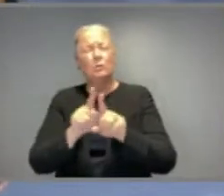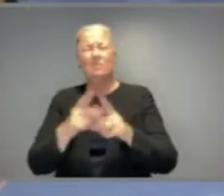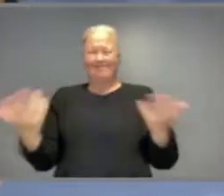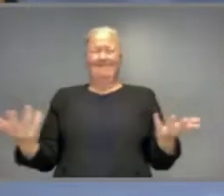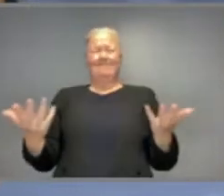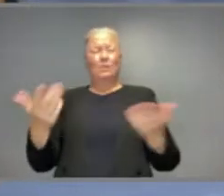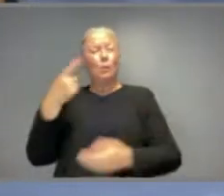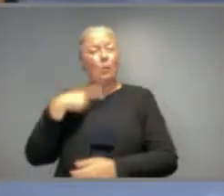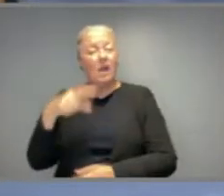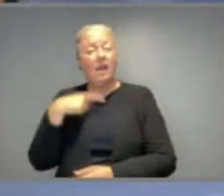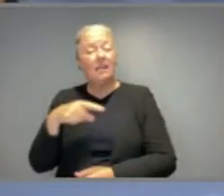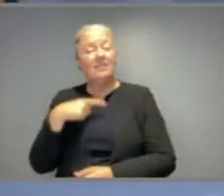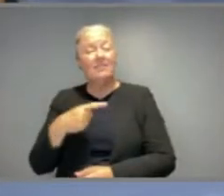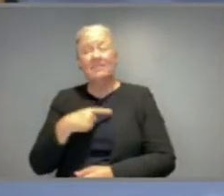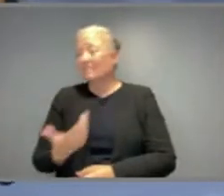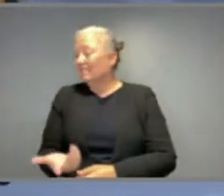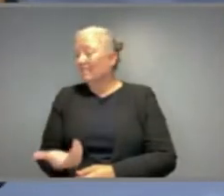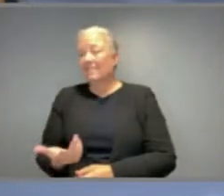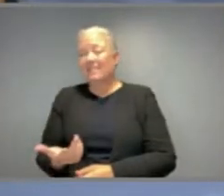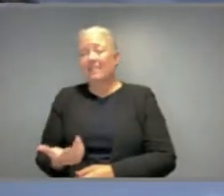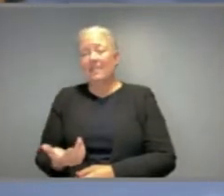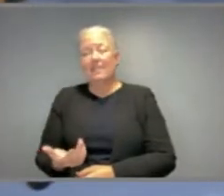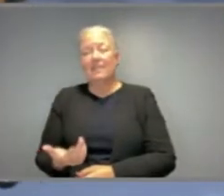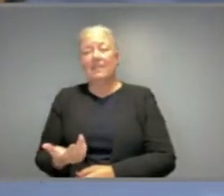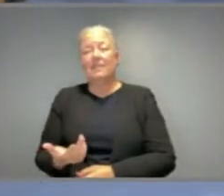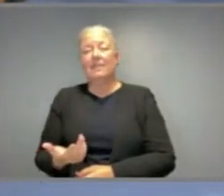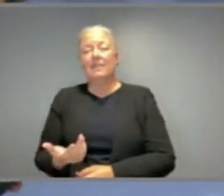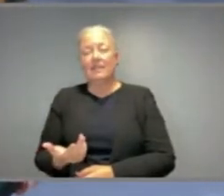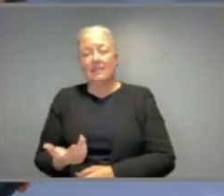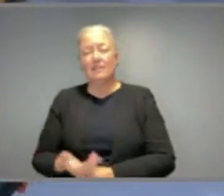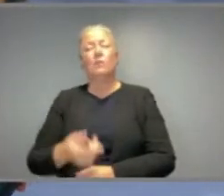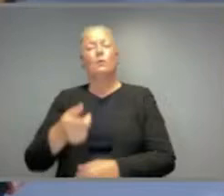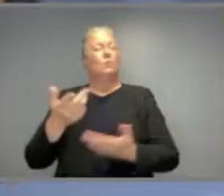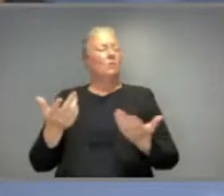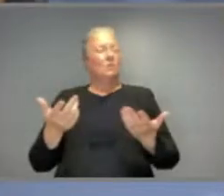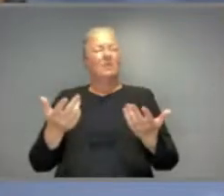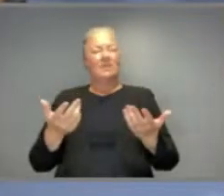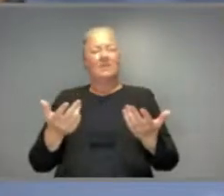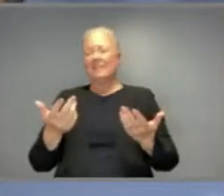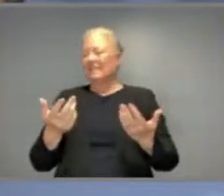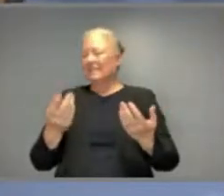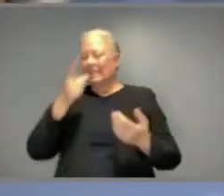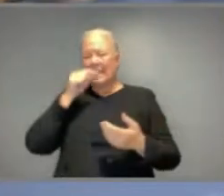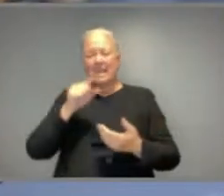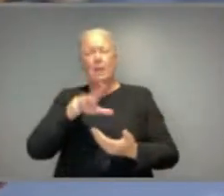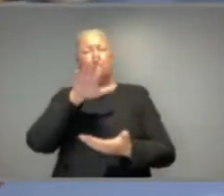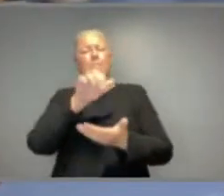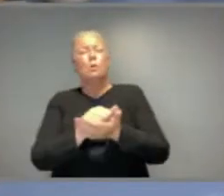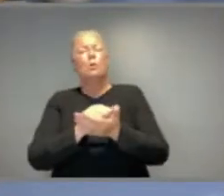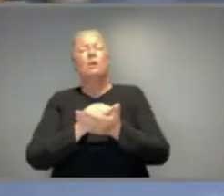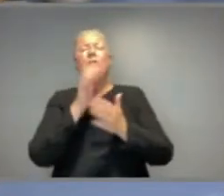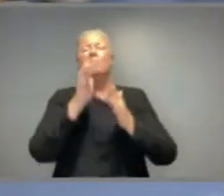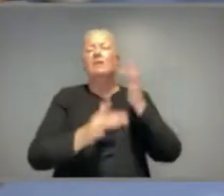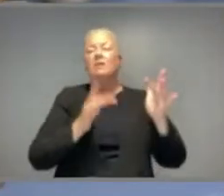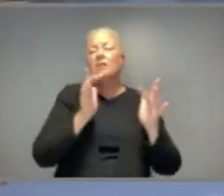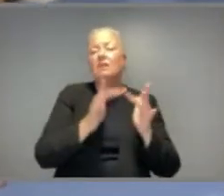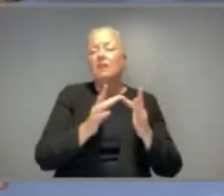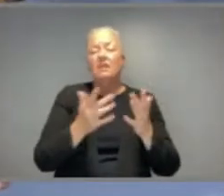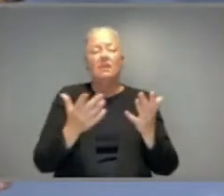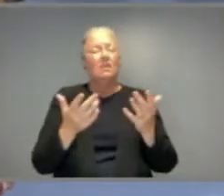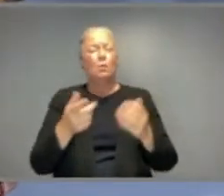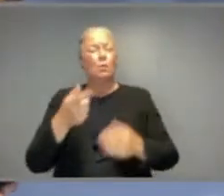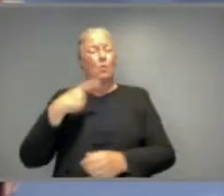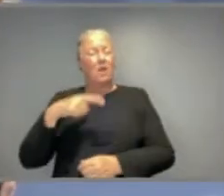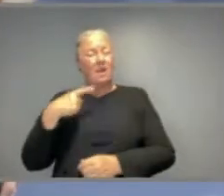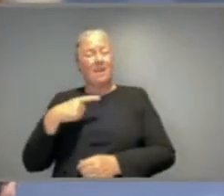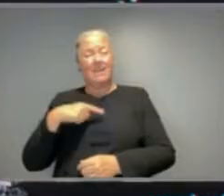software developer on the weekend managed to put together an aggregator of booking sites within the space of a weekend. Why can't the federal